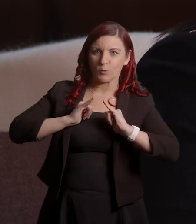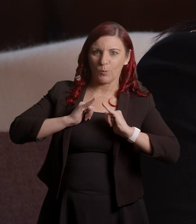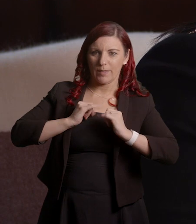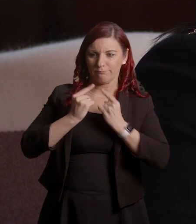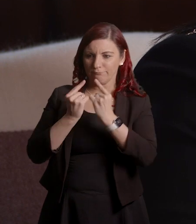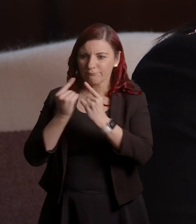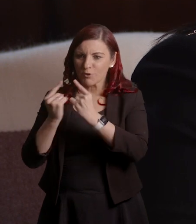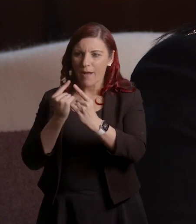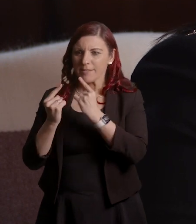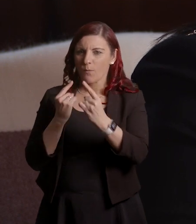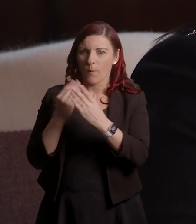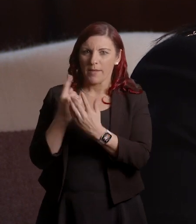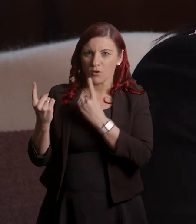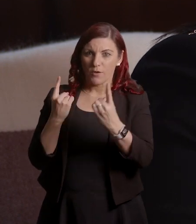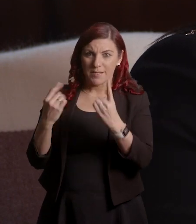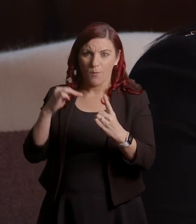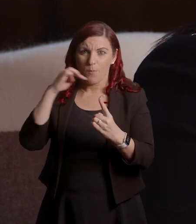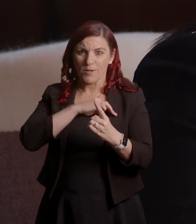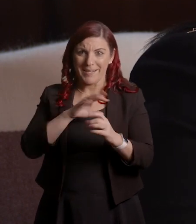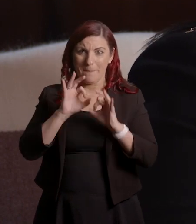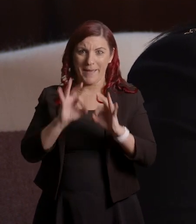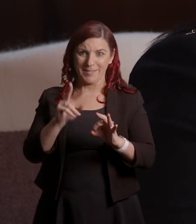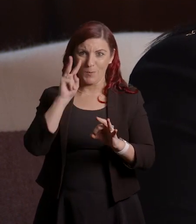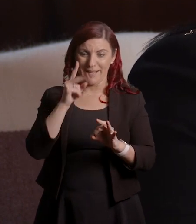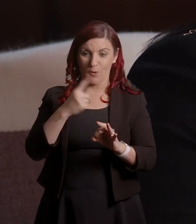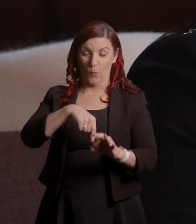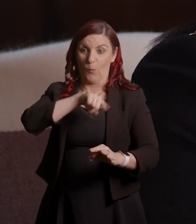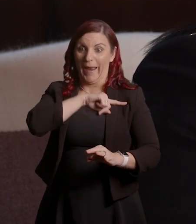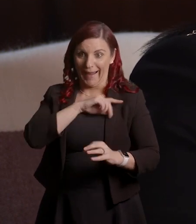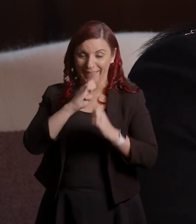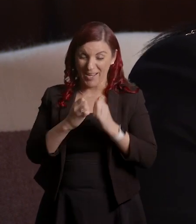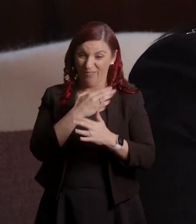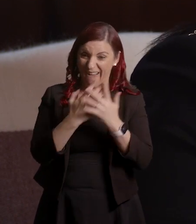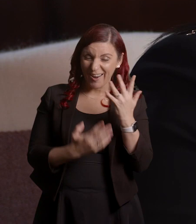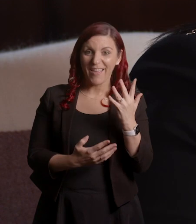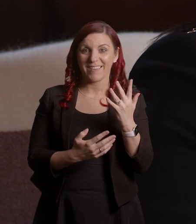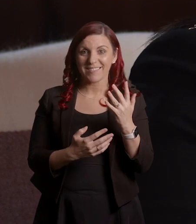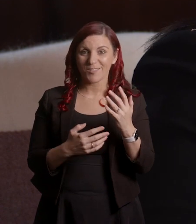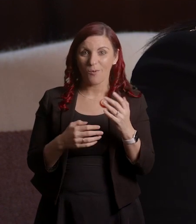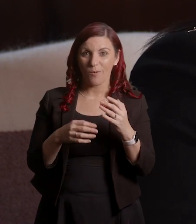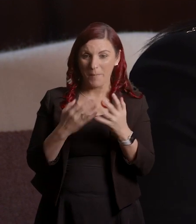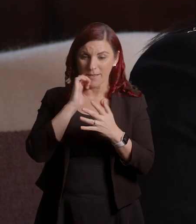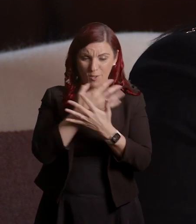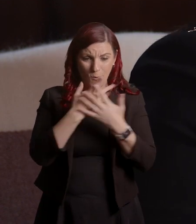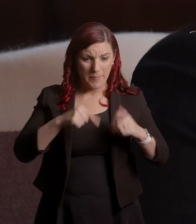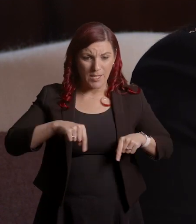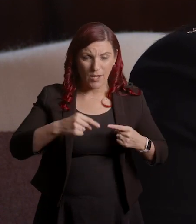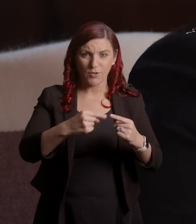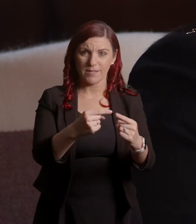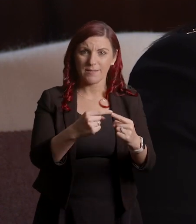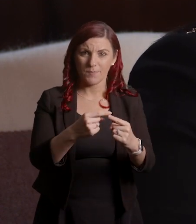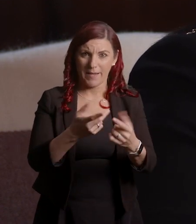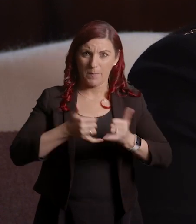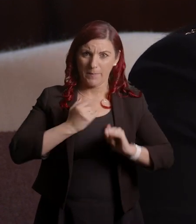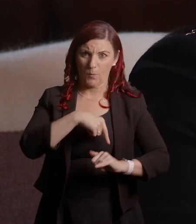to interact has been so important. So, and it's amazing to see you guys win then with all those challenges as well.